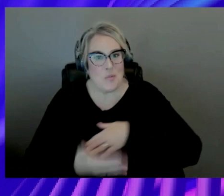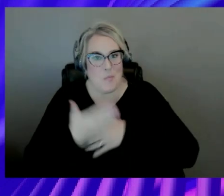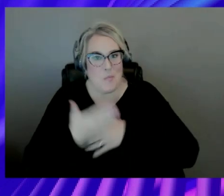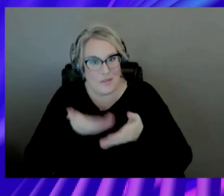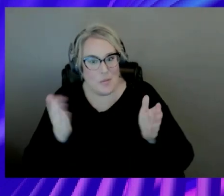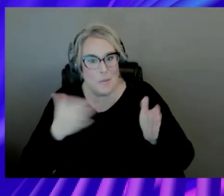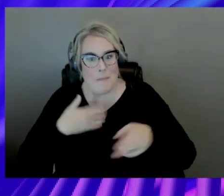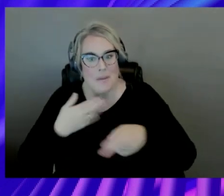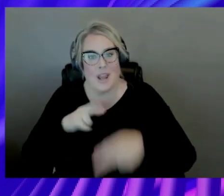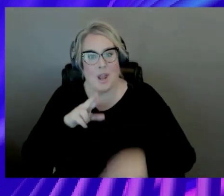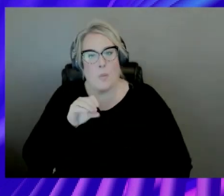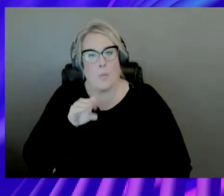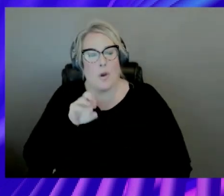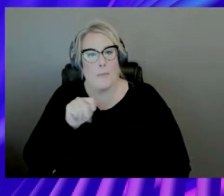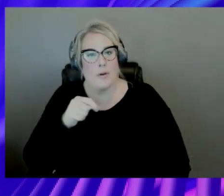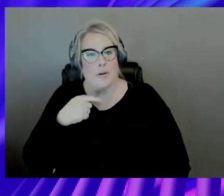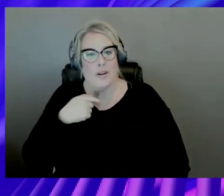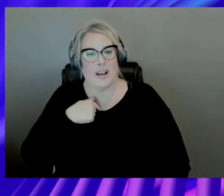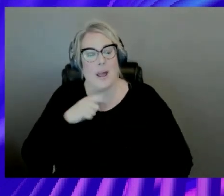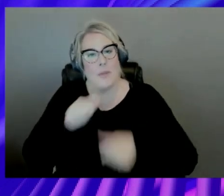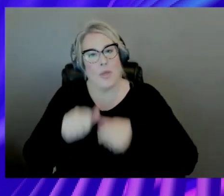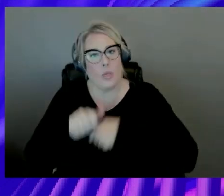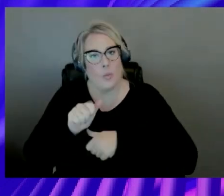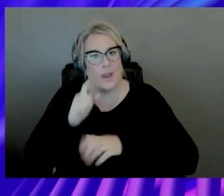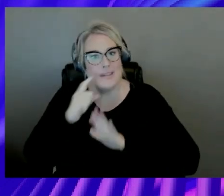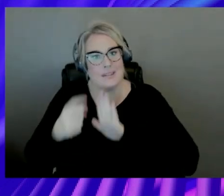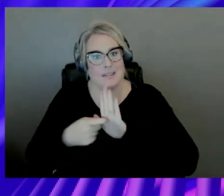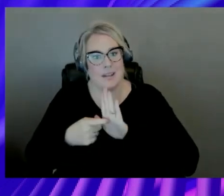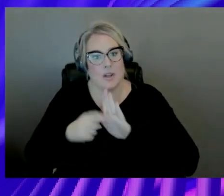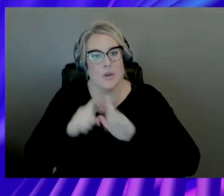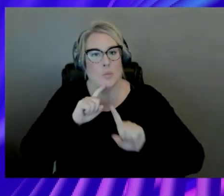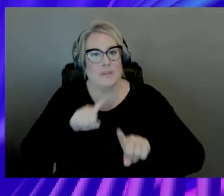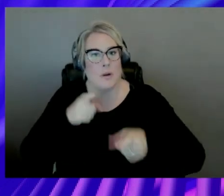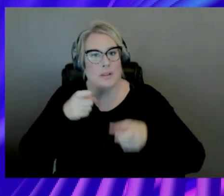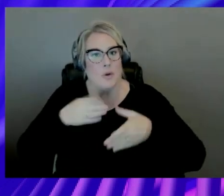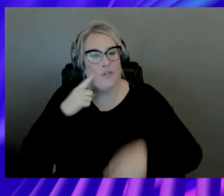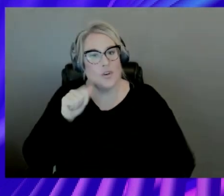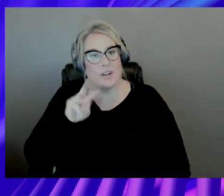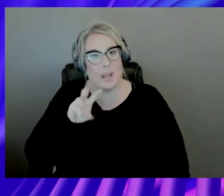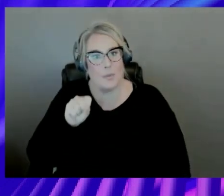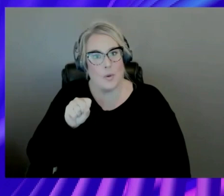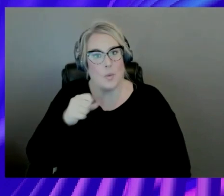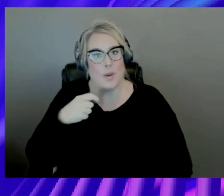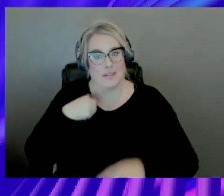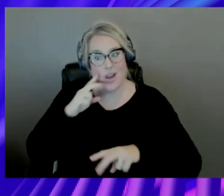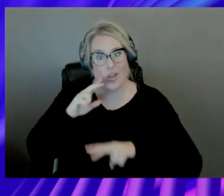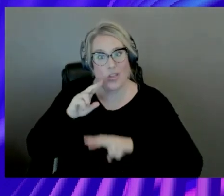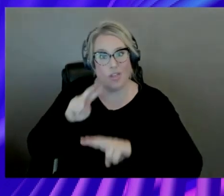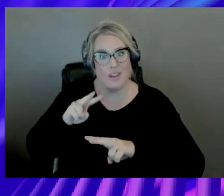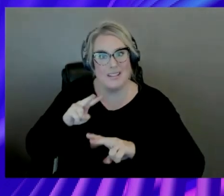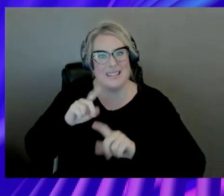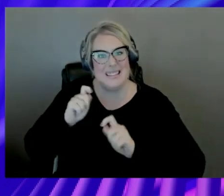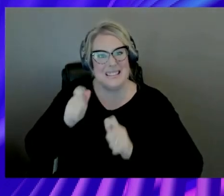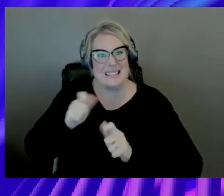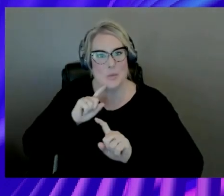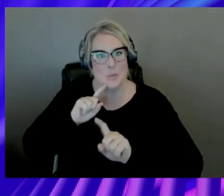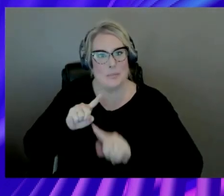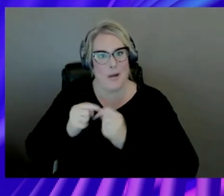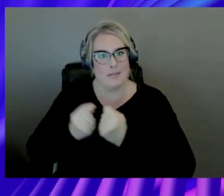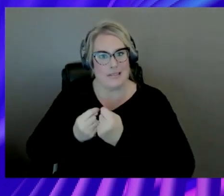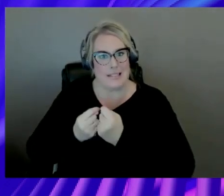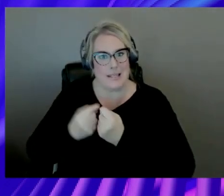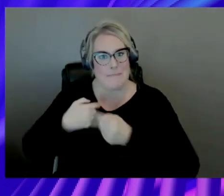is Robert Saul. I am the Threat Detection Incident Response Practice Manager for AWS. I look after the Customer Incident Response team, and we take